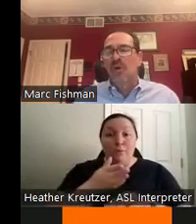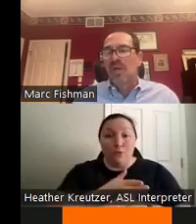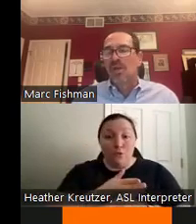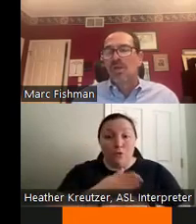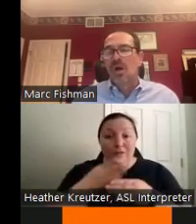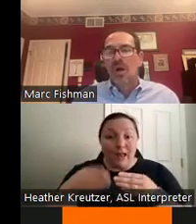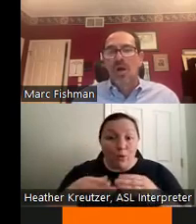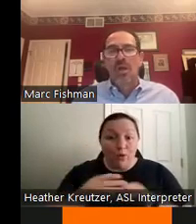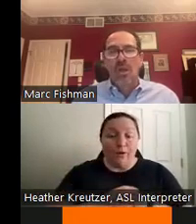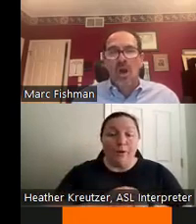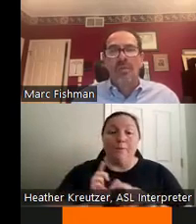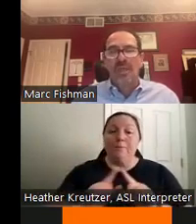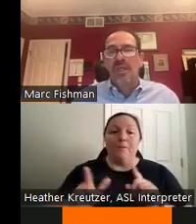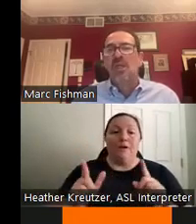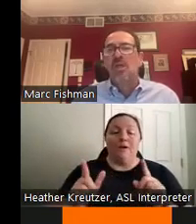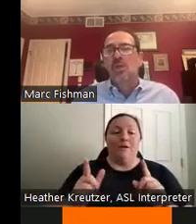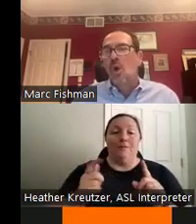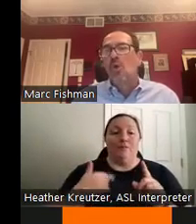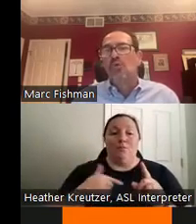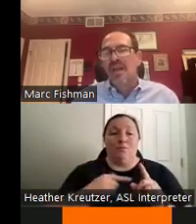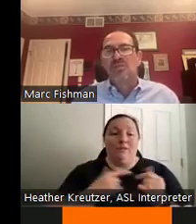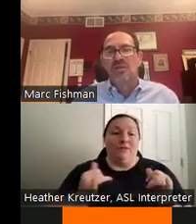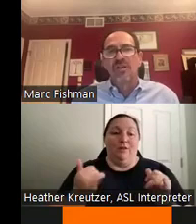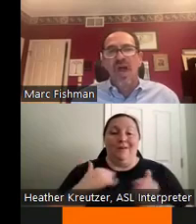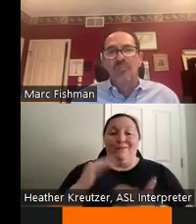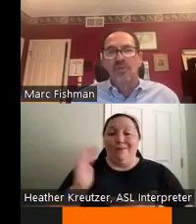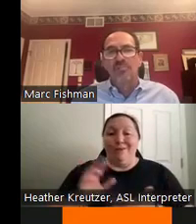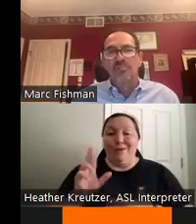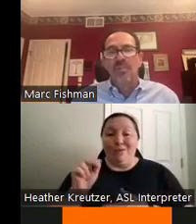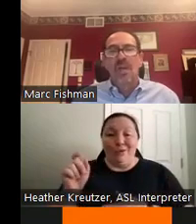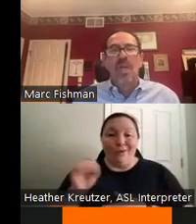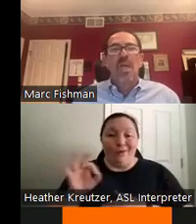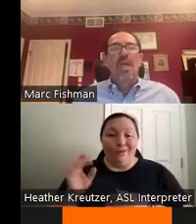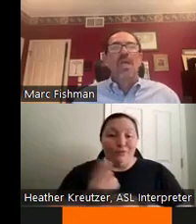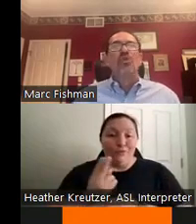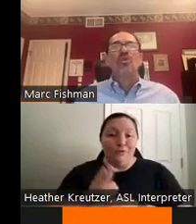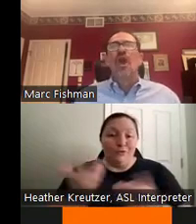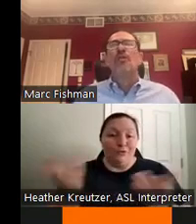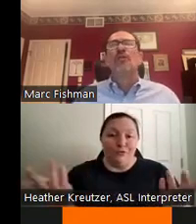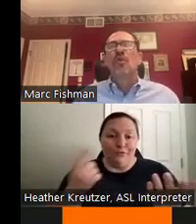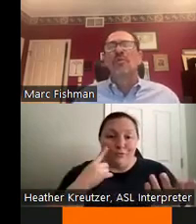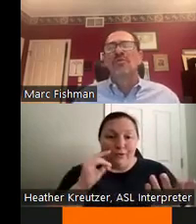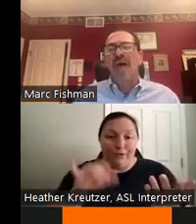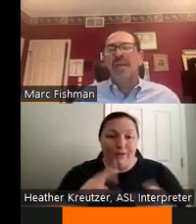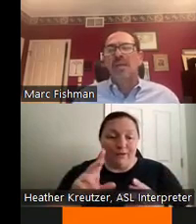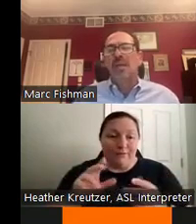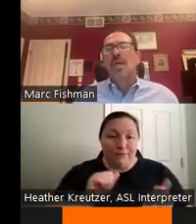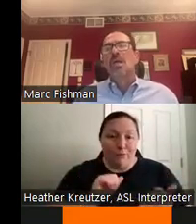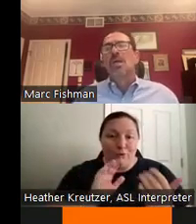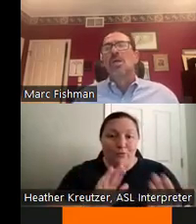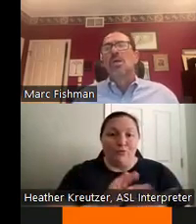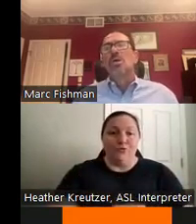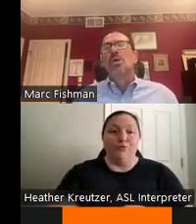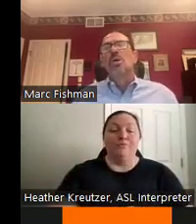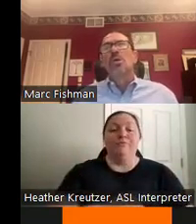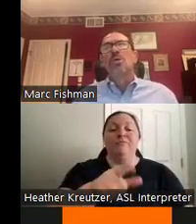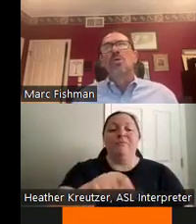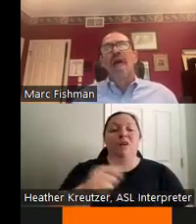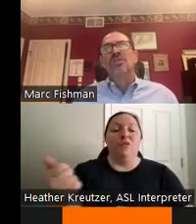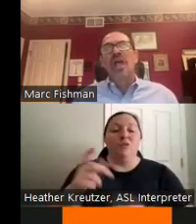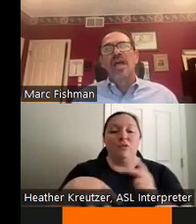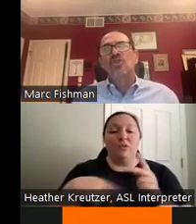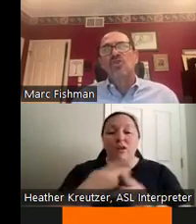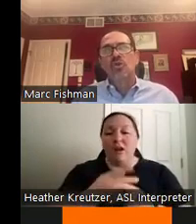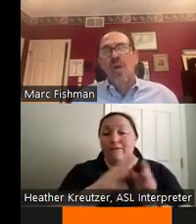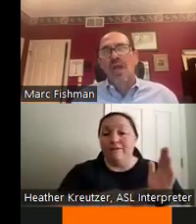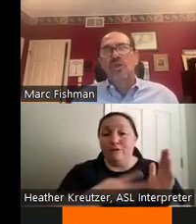have very alarmingly low rates of adoption. Here's another view of that.